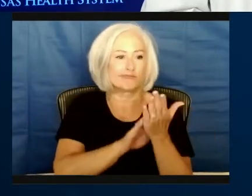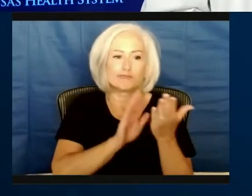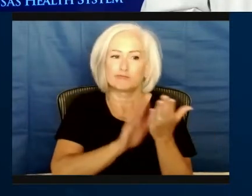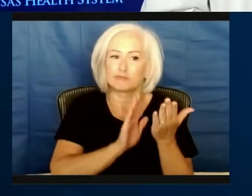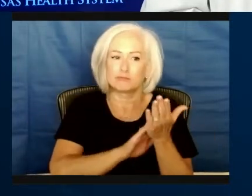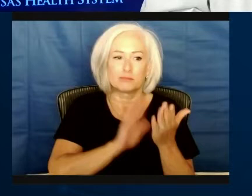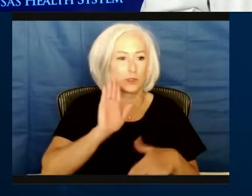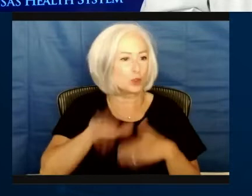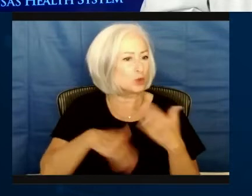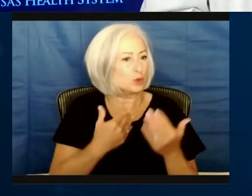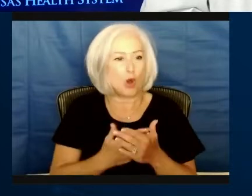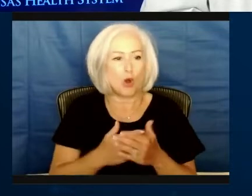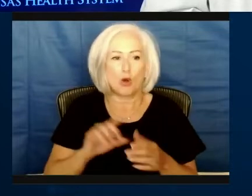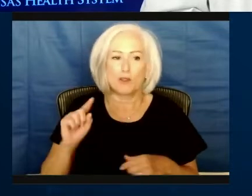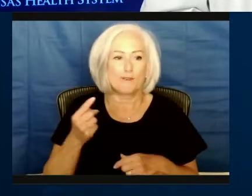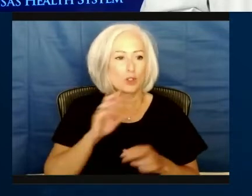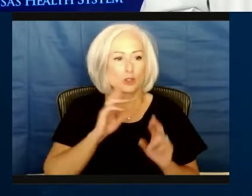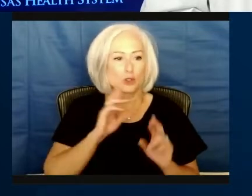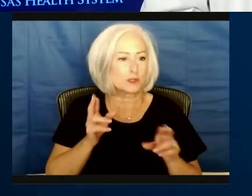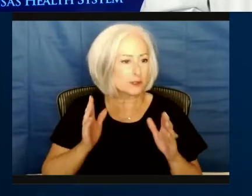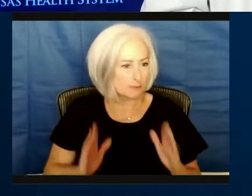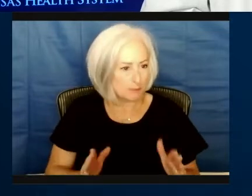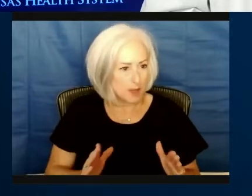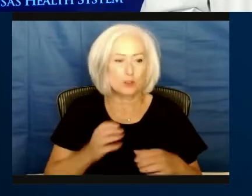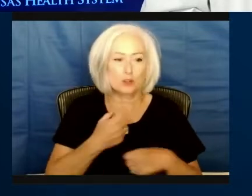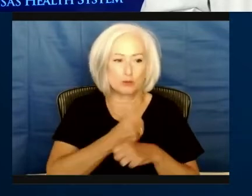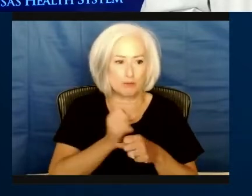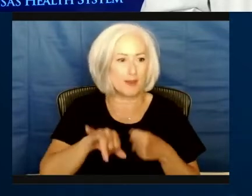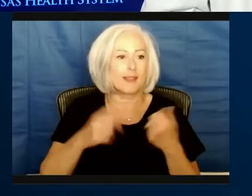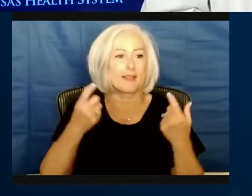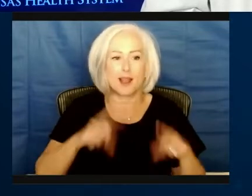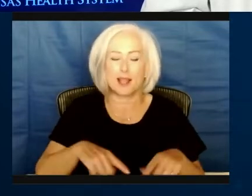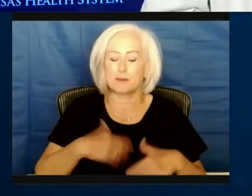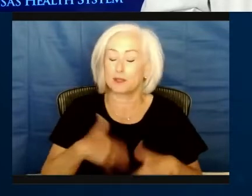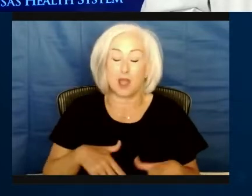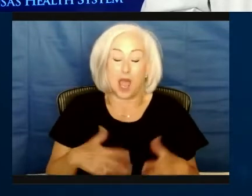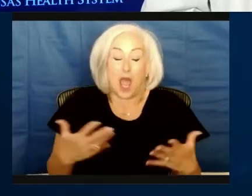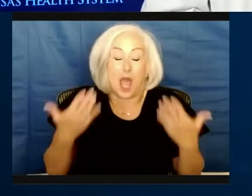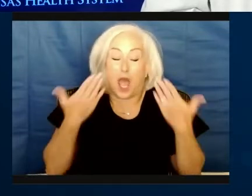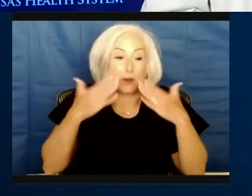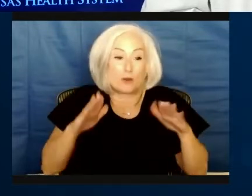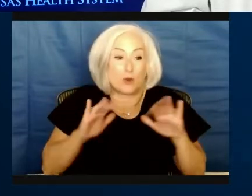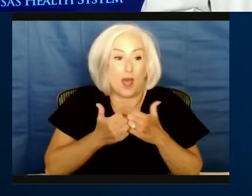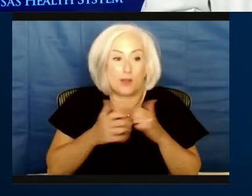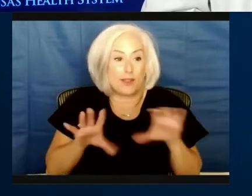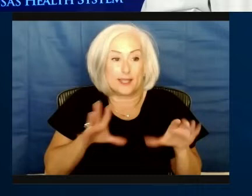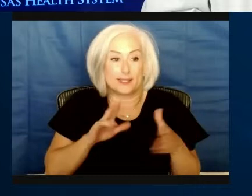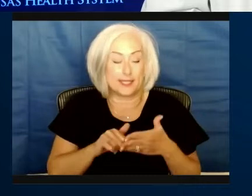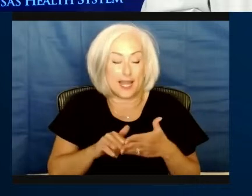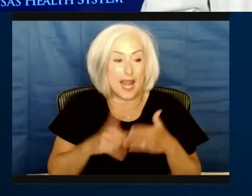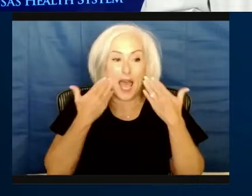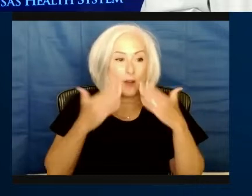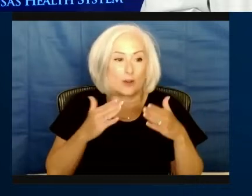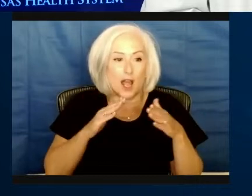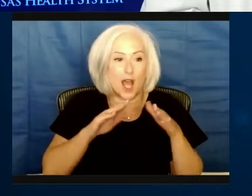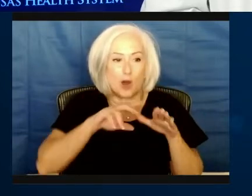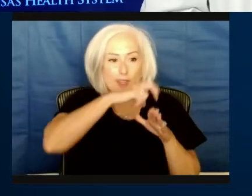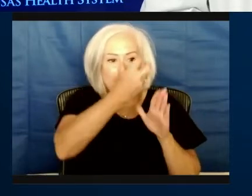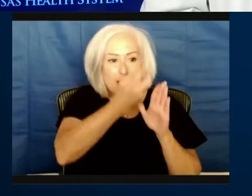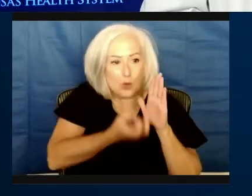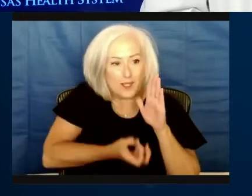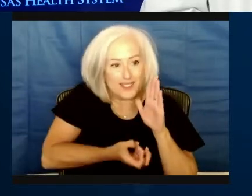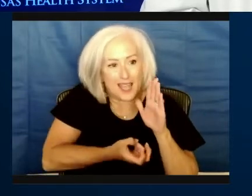there and making it happen to reach those people, which I don't even know how you get into those train cars and start, you know, providing